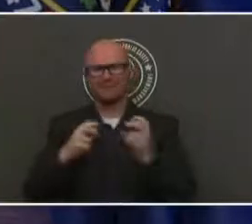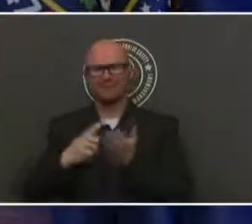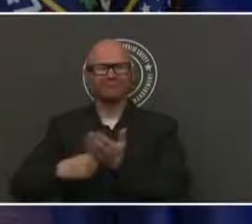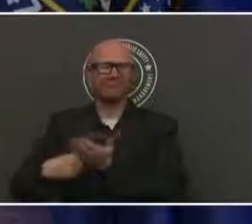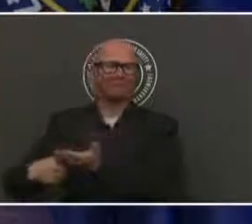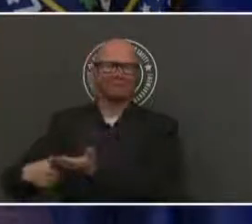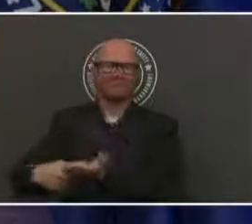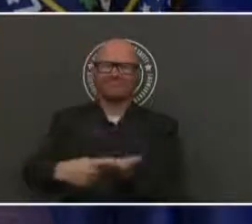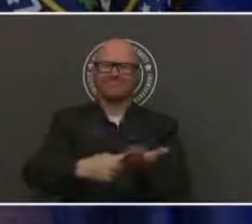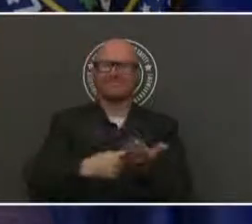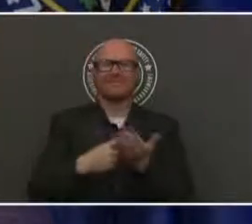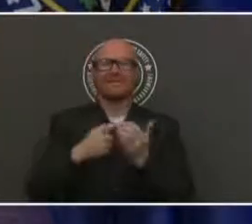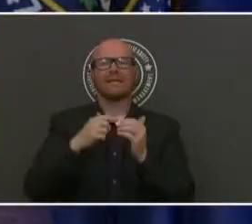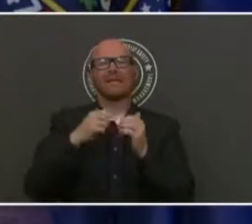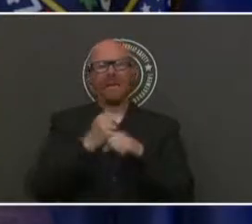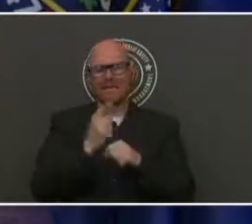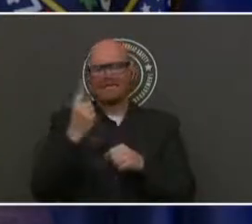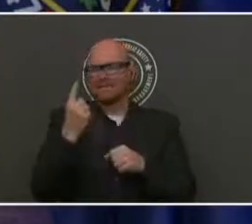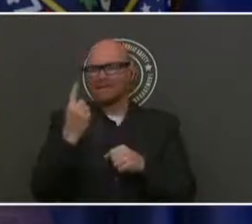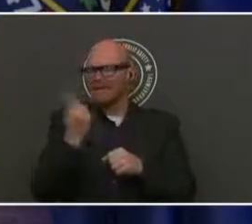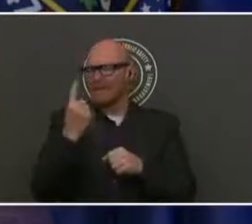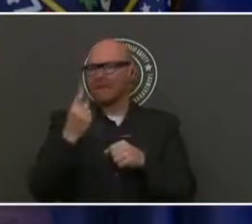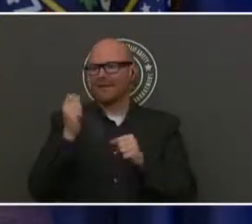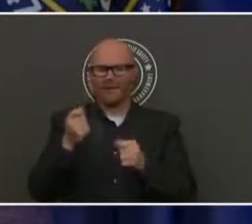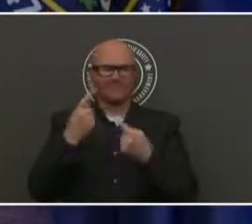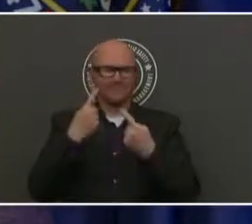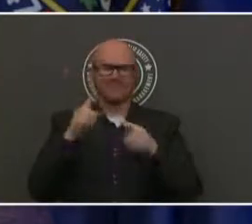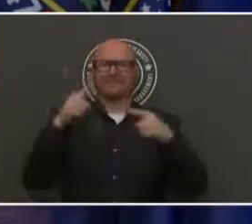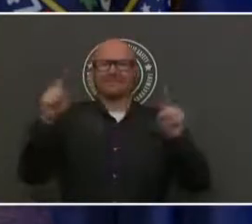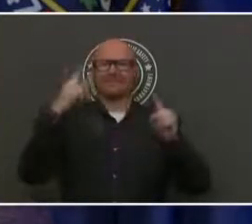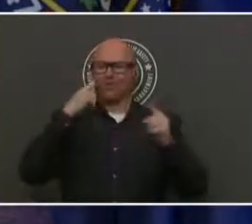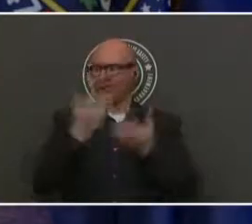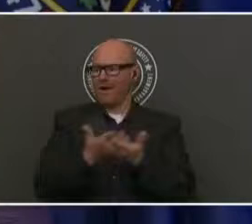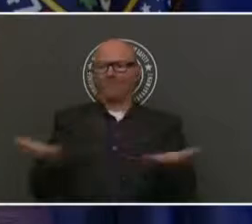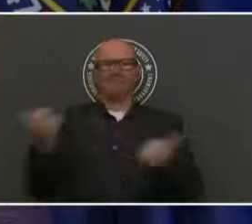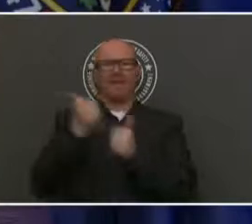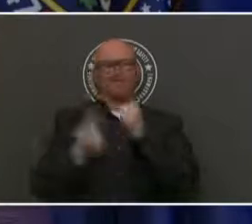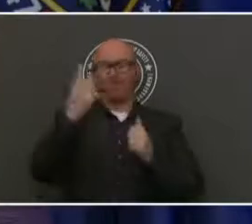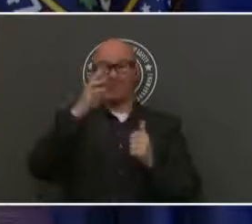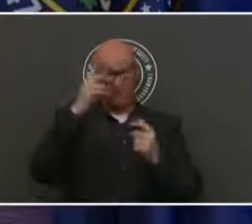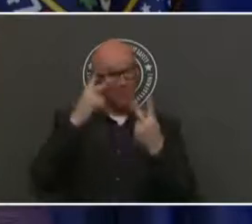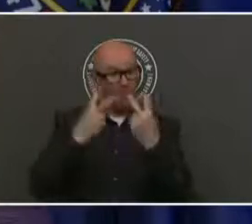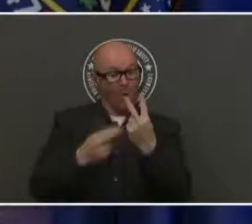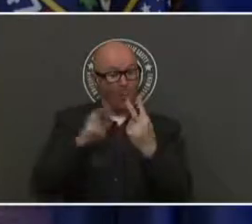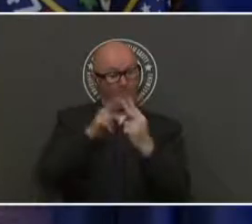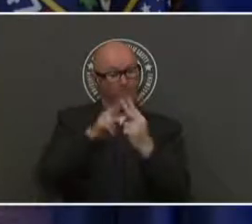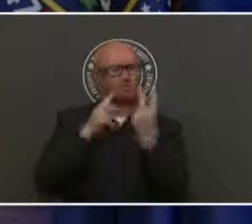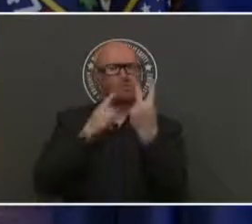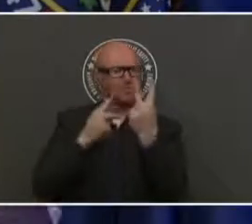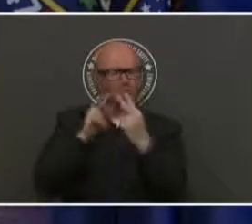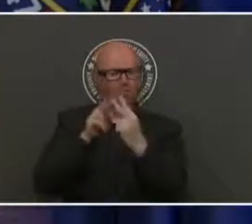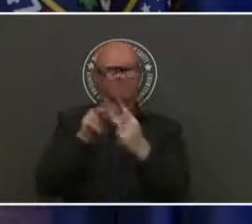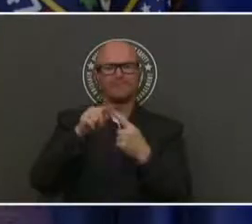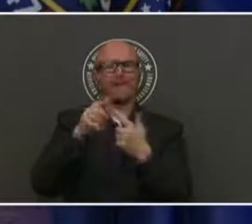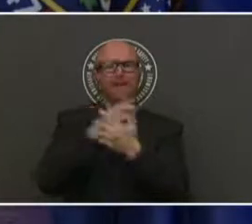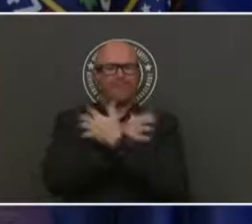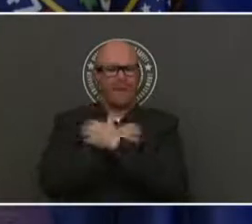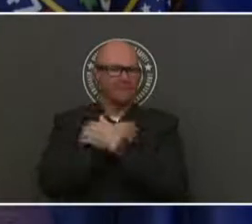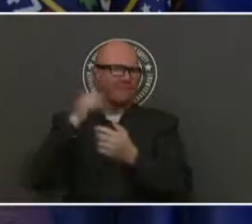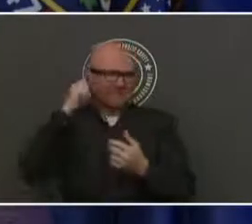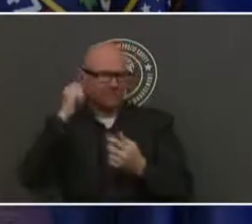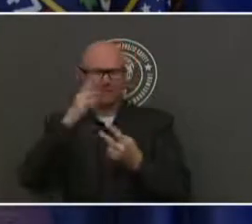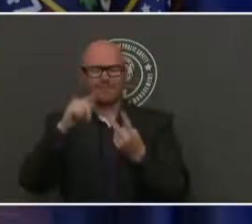sacred lands in both the Bears Ears and Grand Staircase National Park. So that's what we're pushing for. That's what we're working